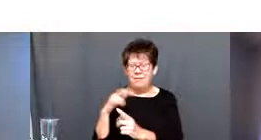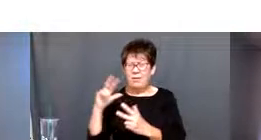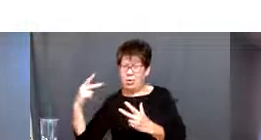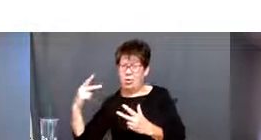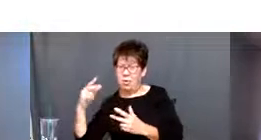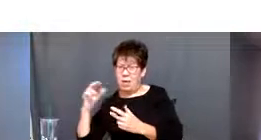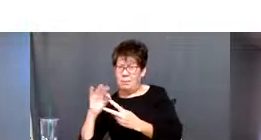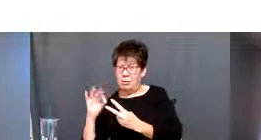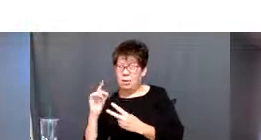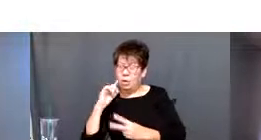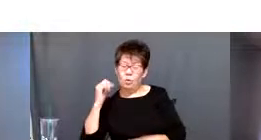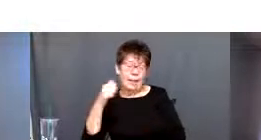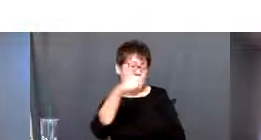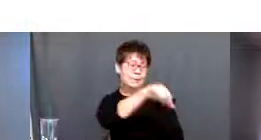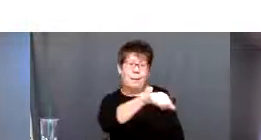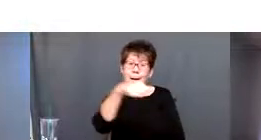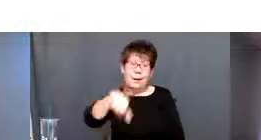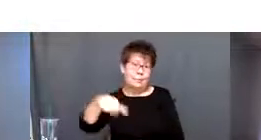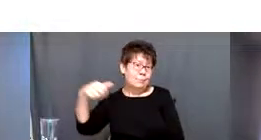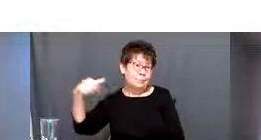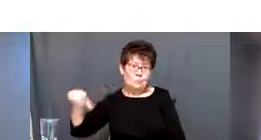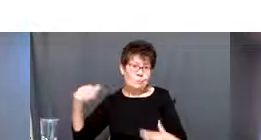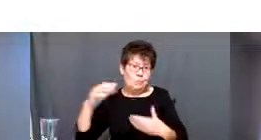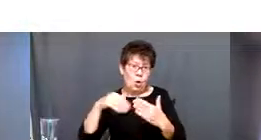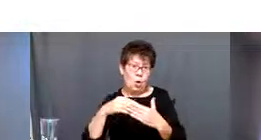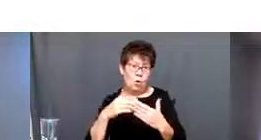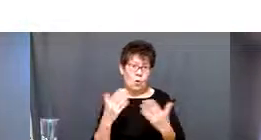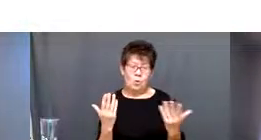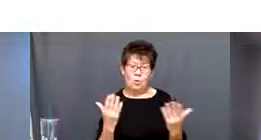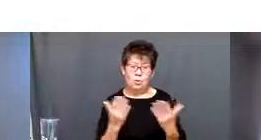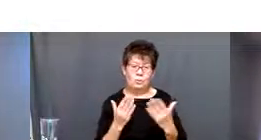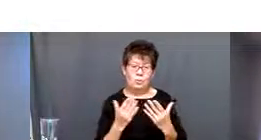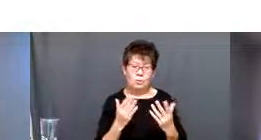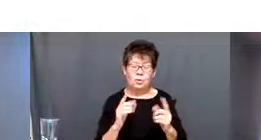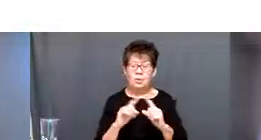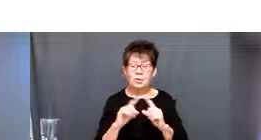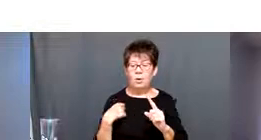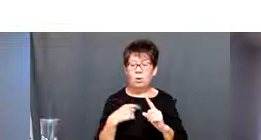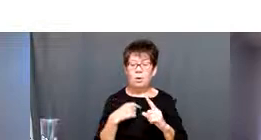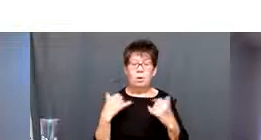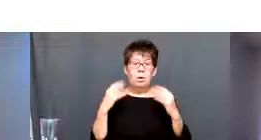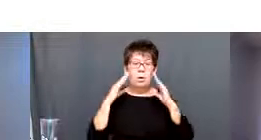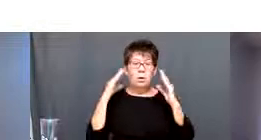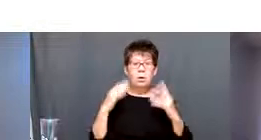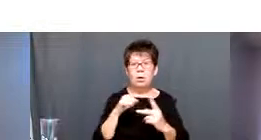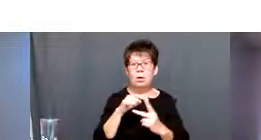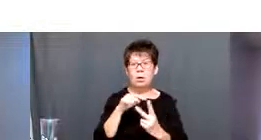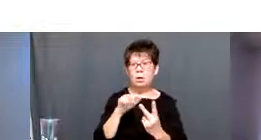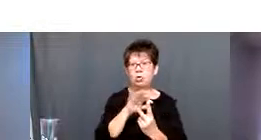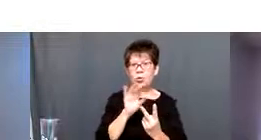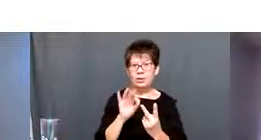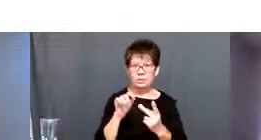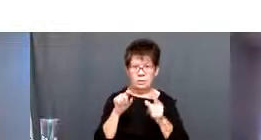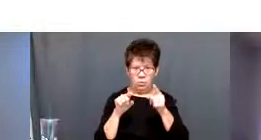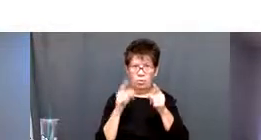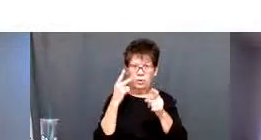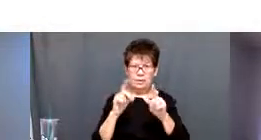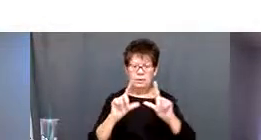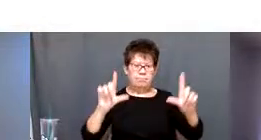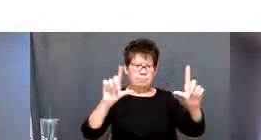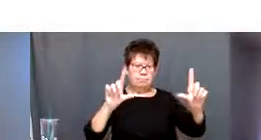can choose to decline all services as well, but our presentation will focus on these 2 different choices in front of you.